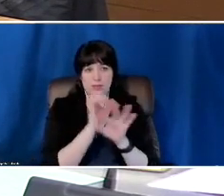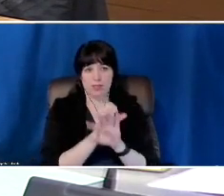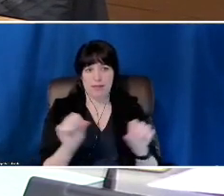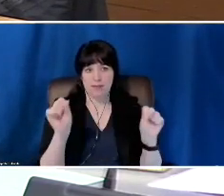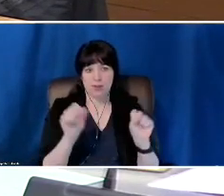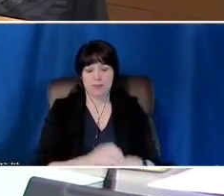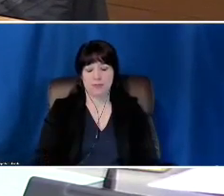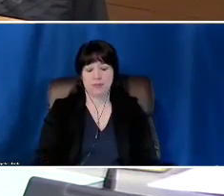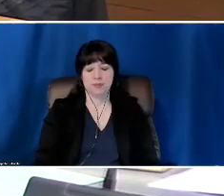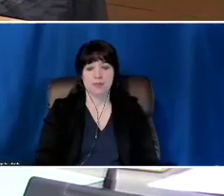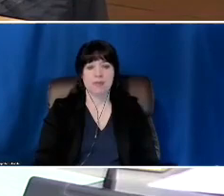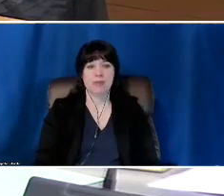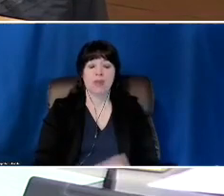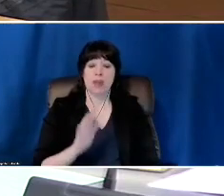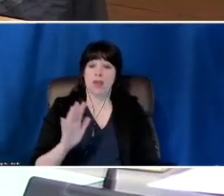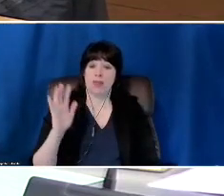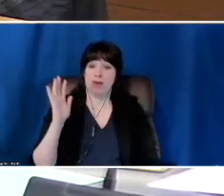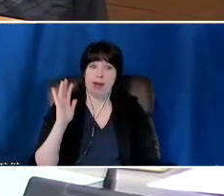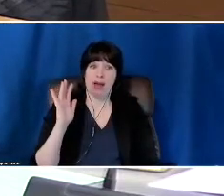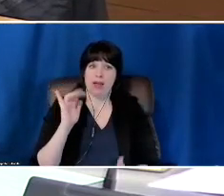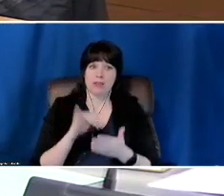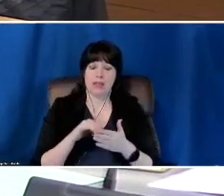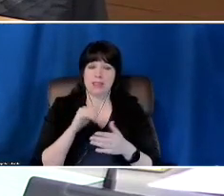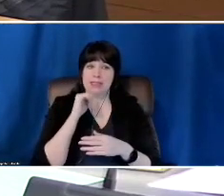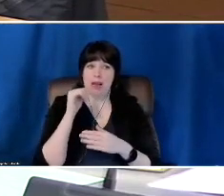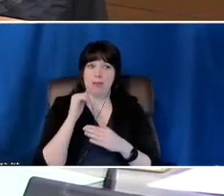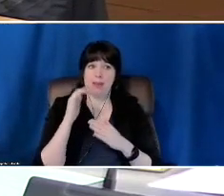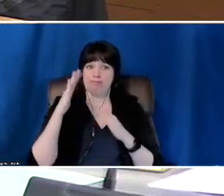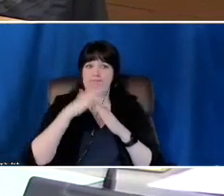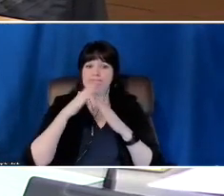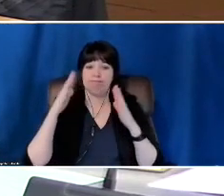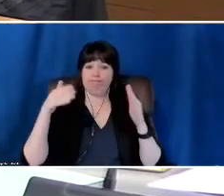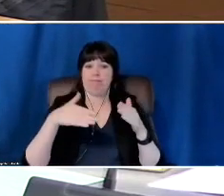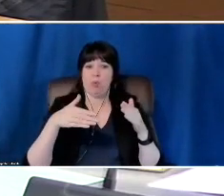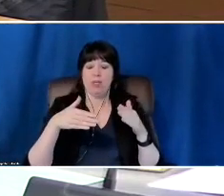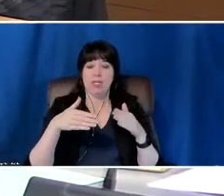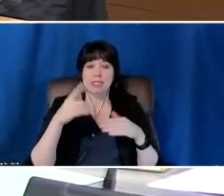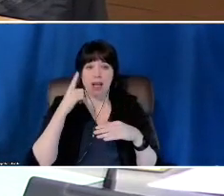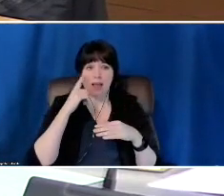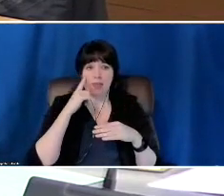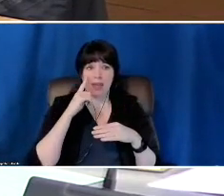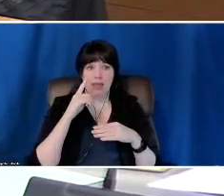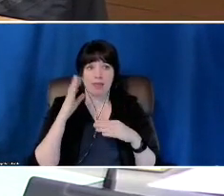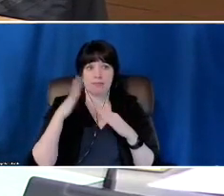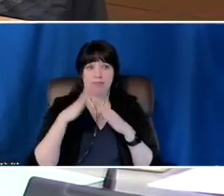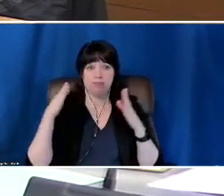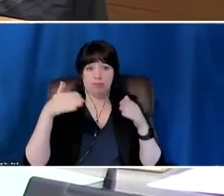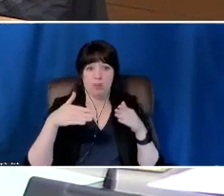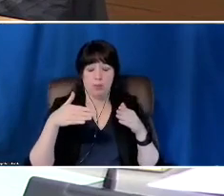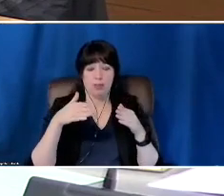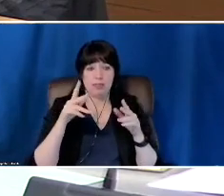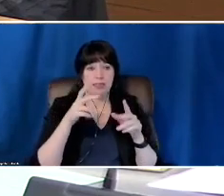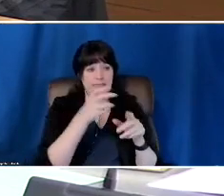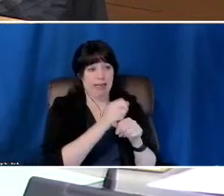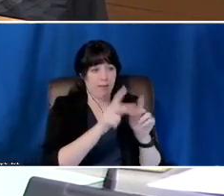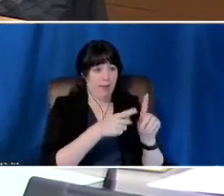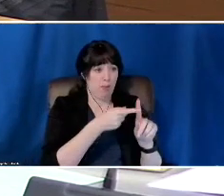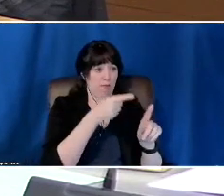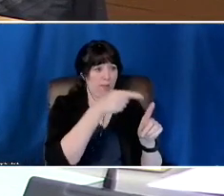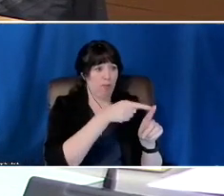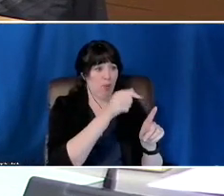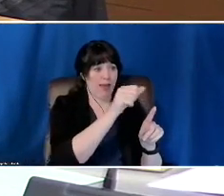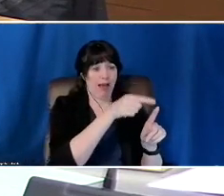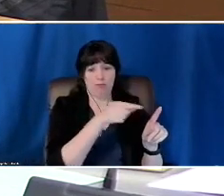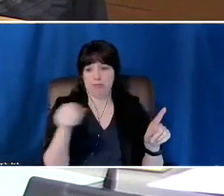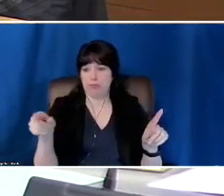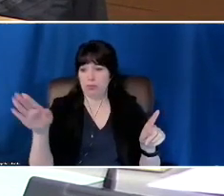And in the past, that hasn't been the main focus. I think the main focus has been about getting people from point A to point B as